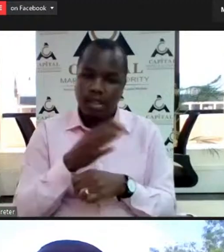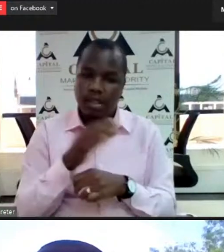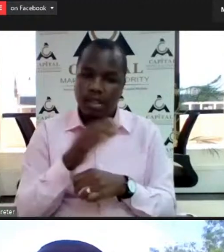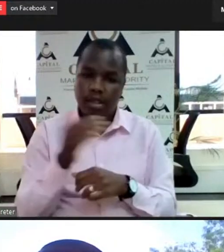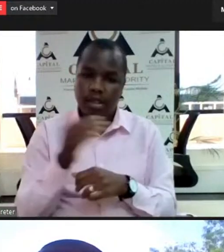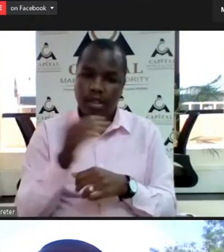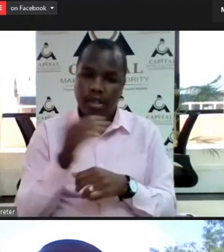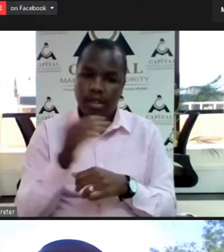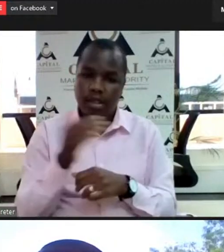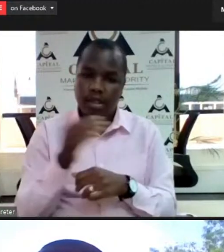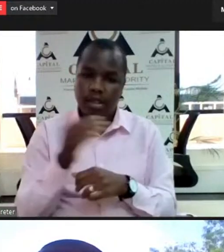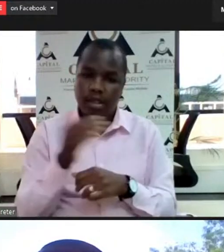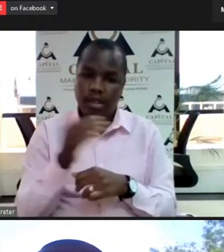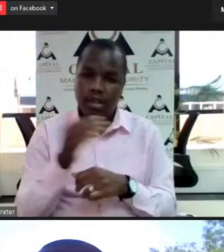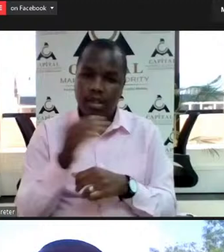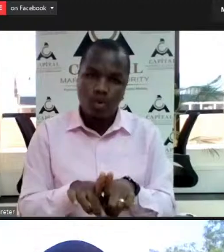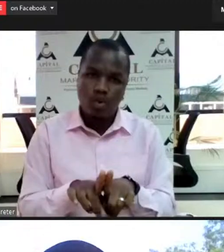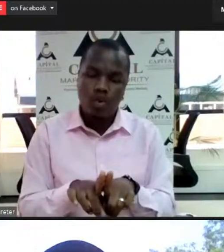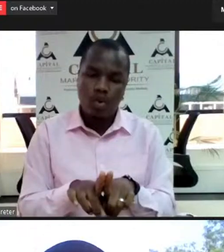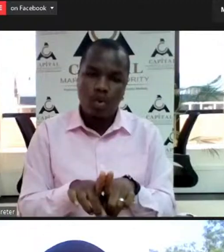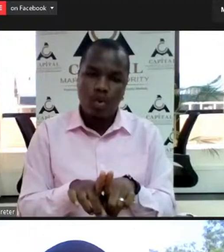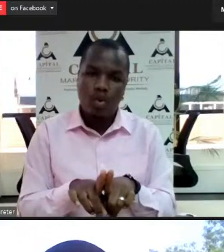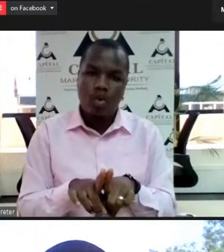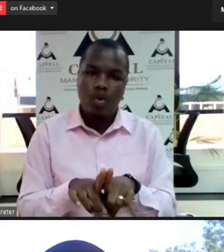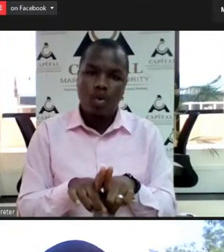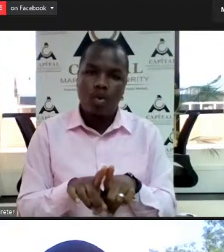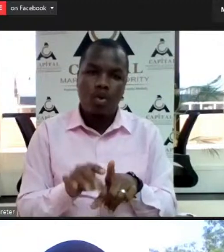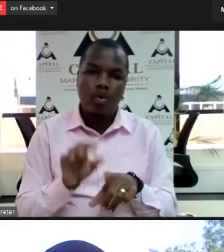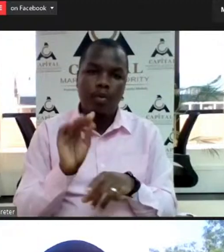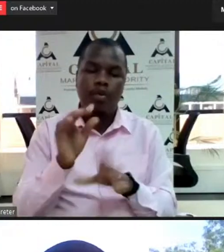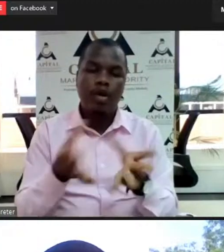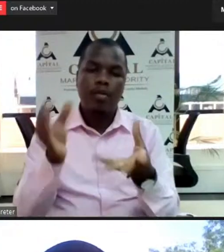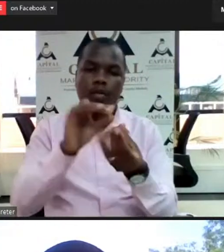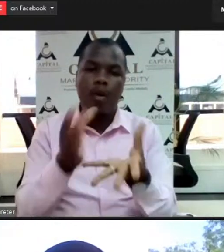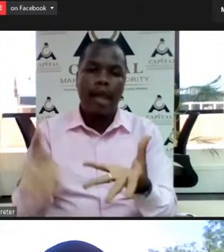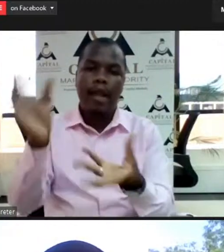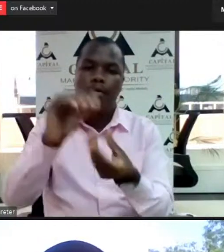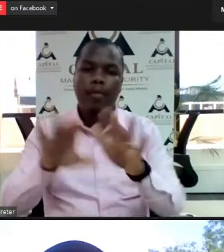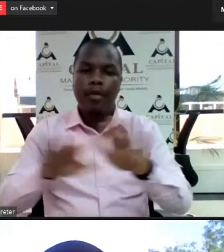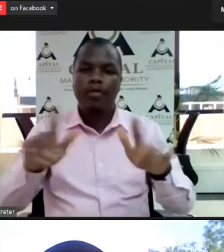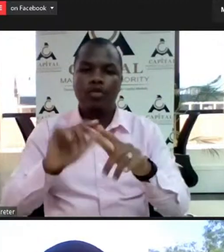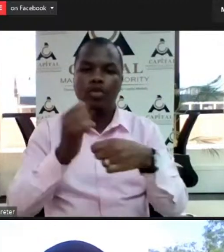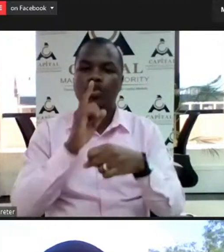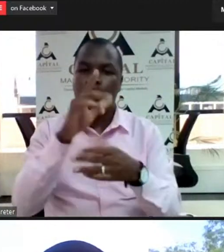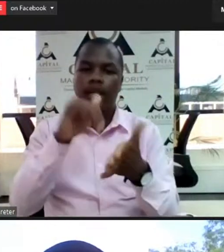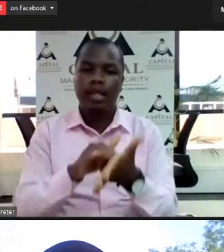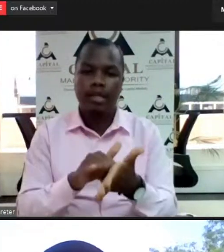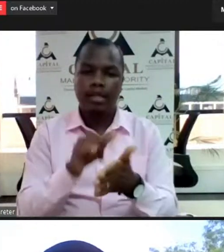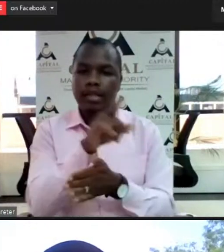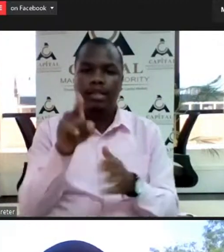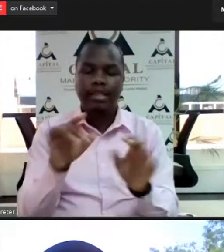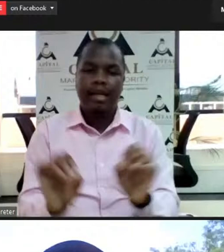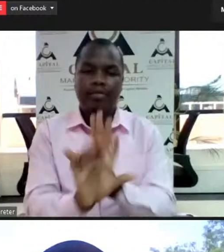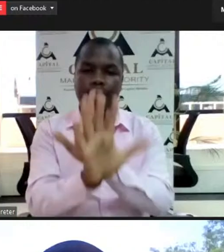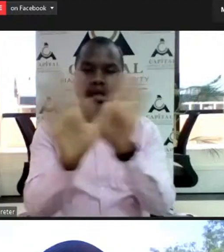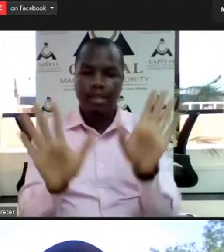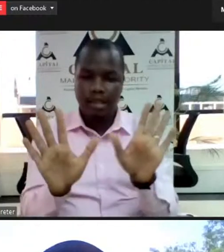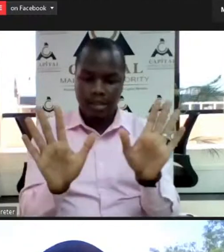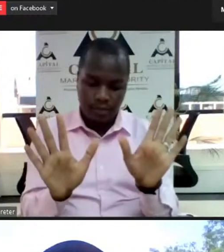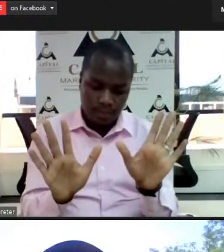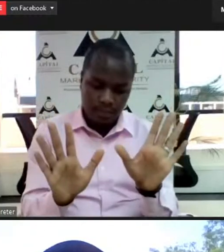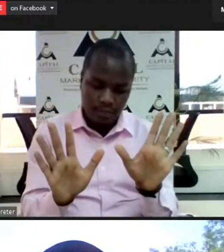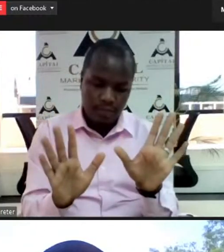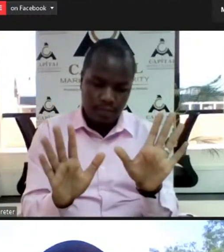are also putting up more and more platforms to ensure that that transparency